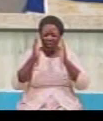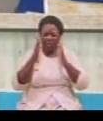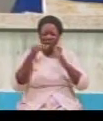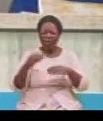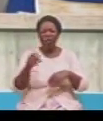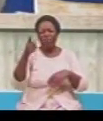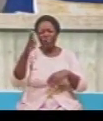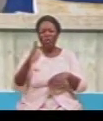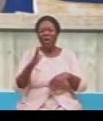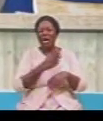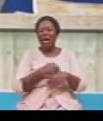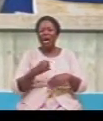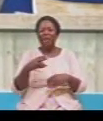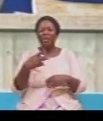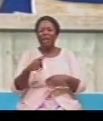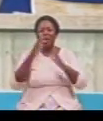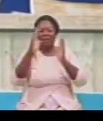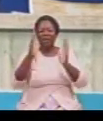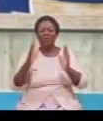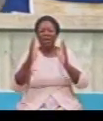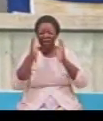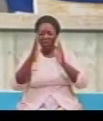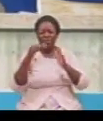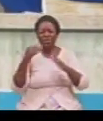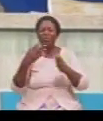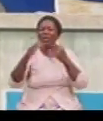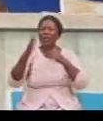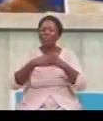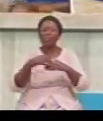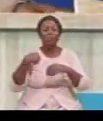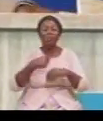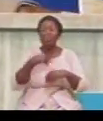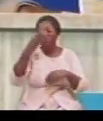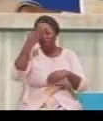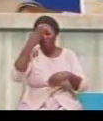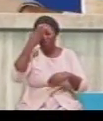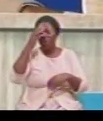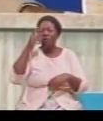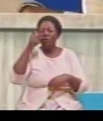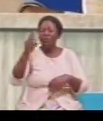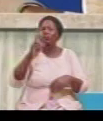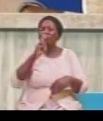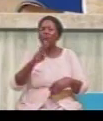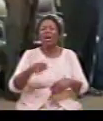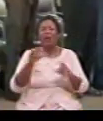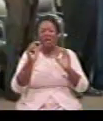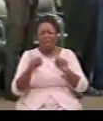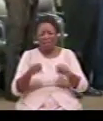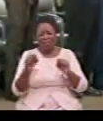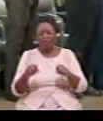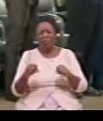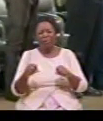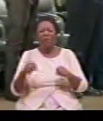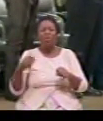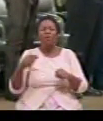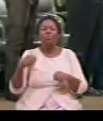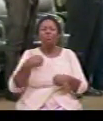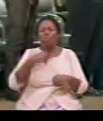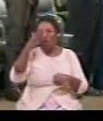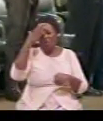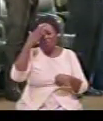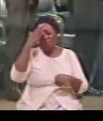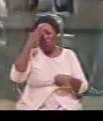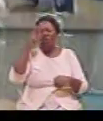God and the attention of heaven. We know you are able. We know you